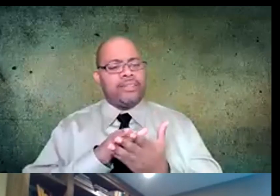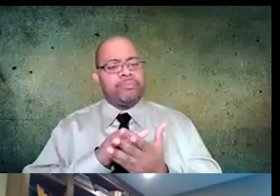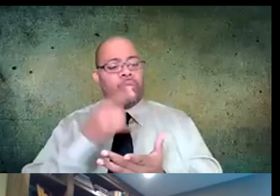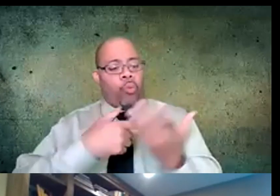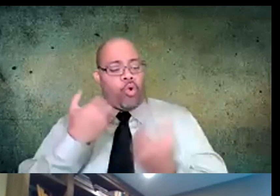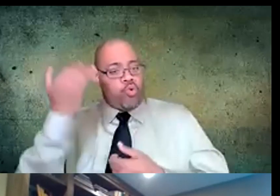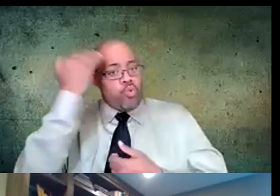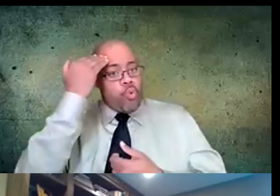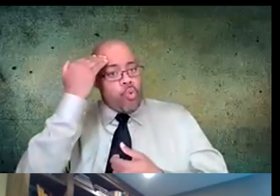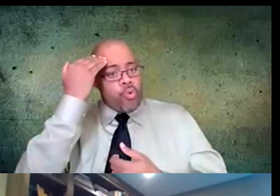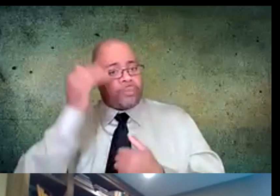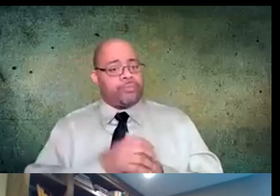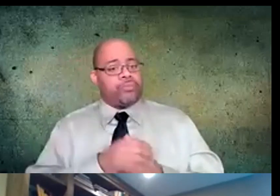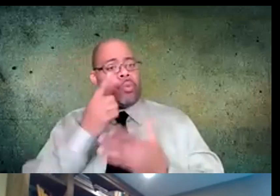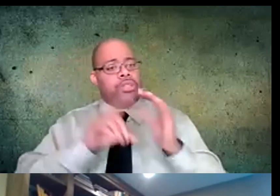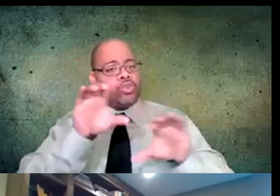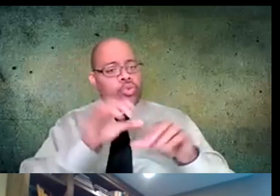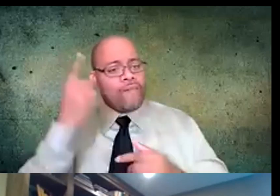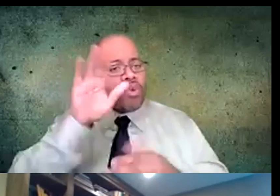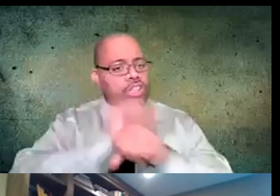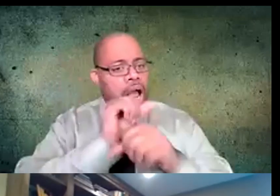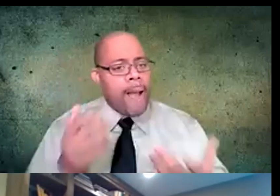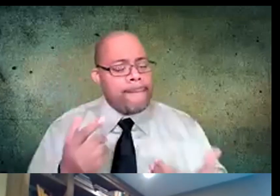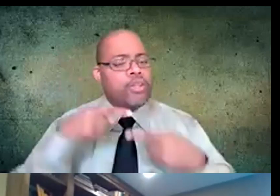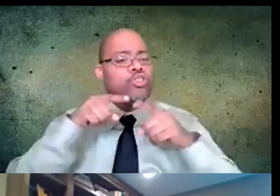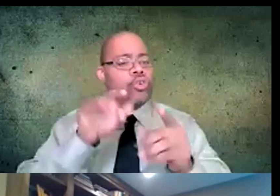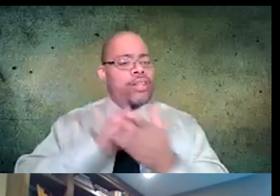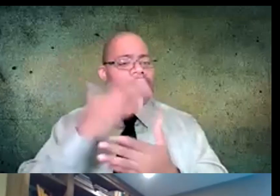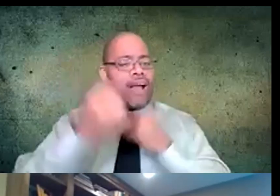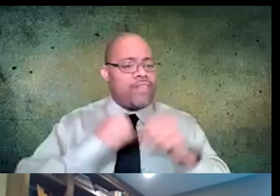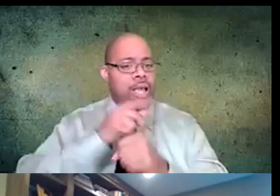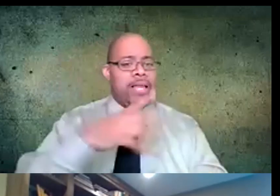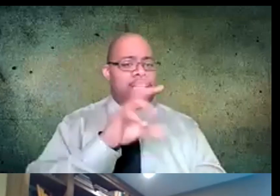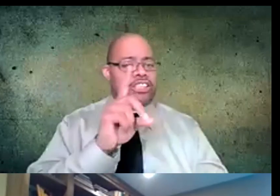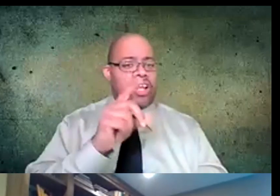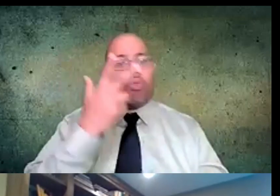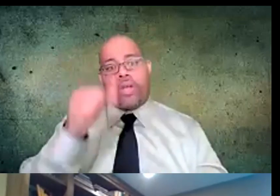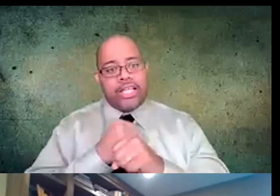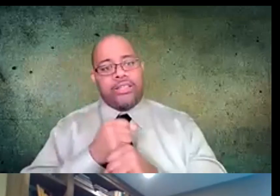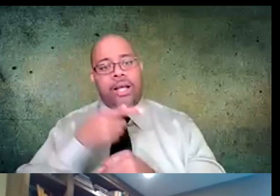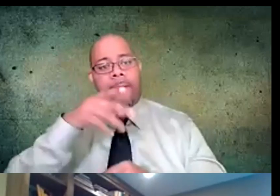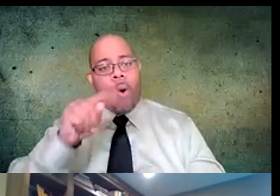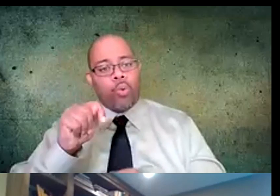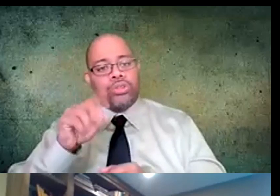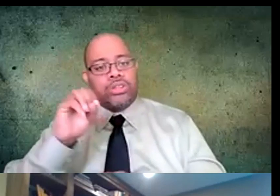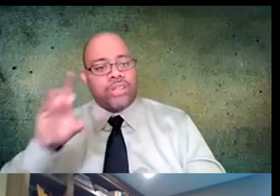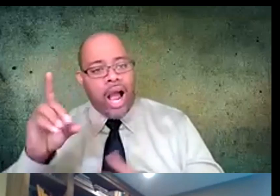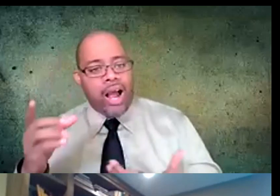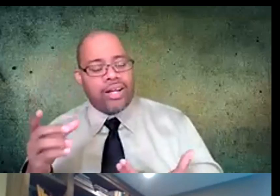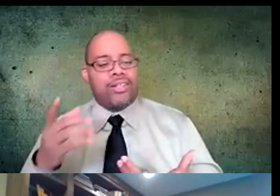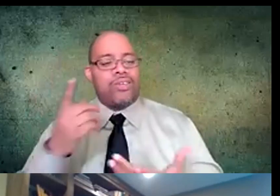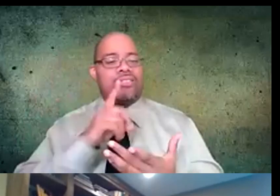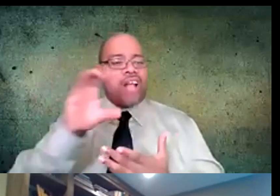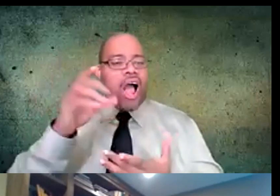know what did you do for your job during those 5 years of PhD or 3 years of postdoc. That's really